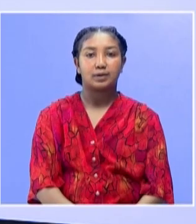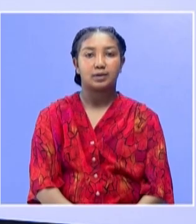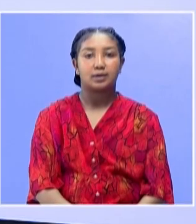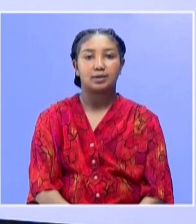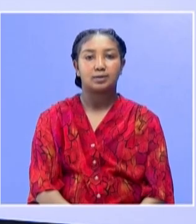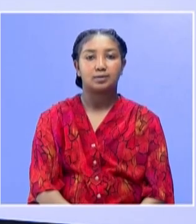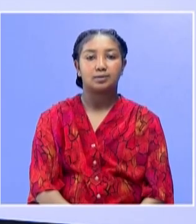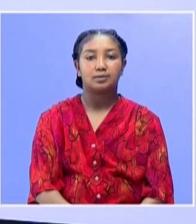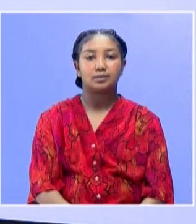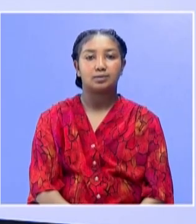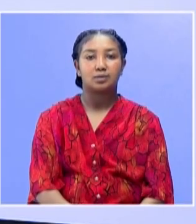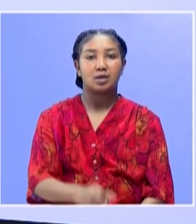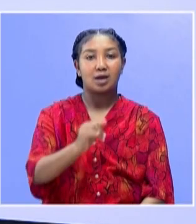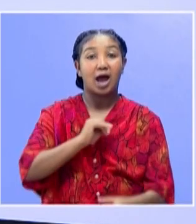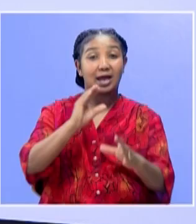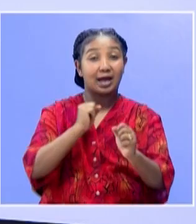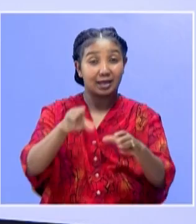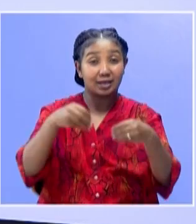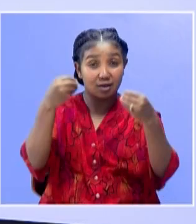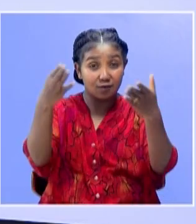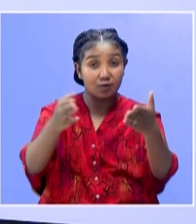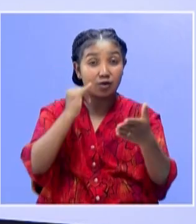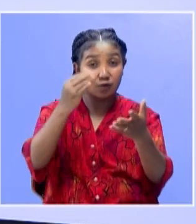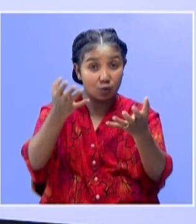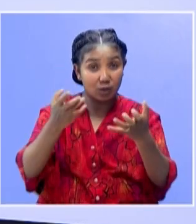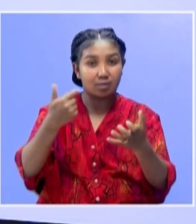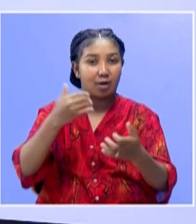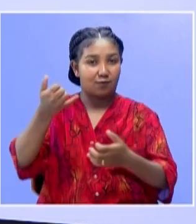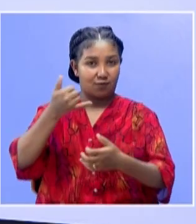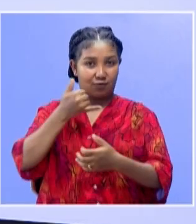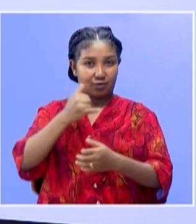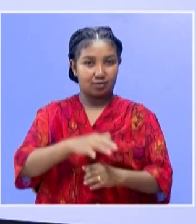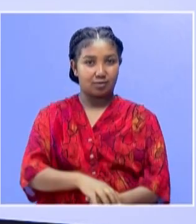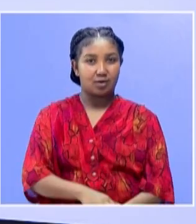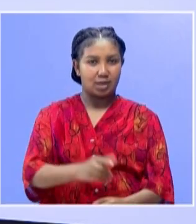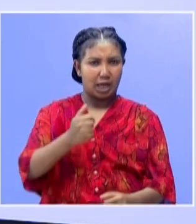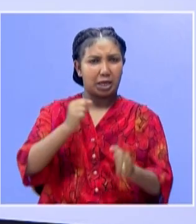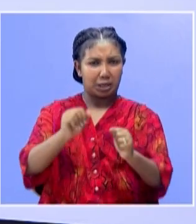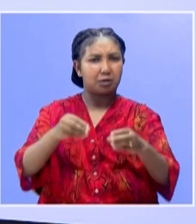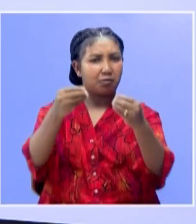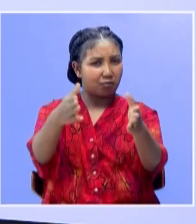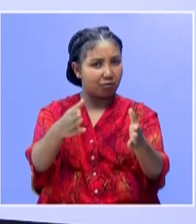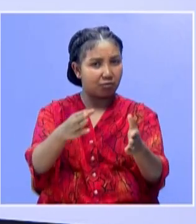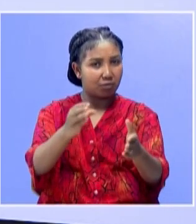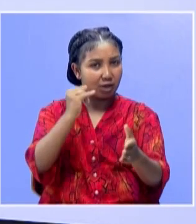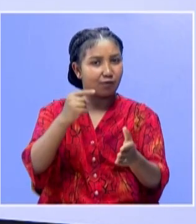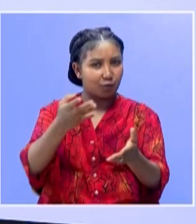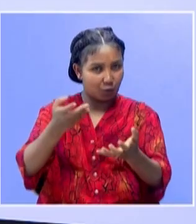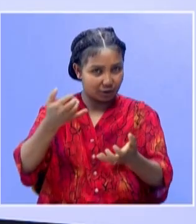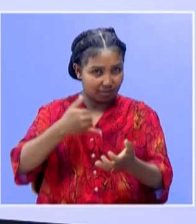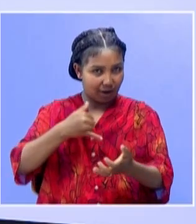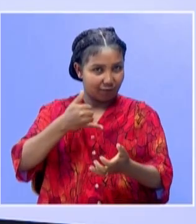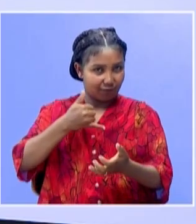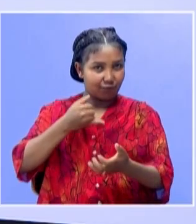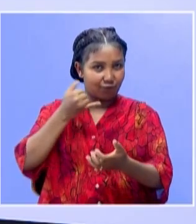here. I can give you, if you want, my phone. I can give you. Yes? Here